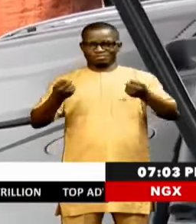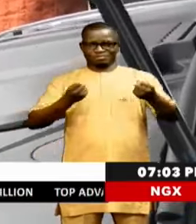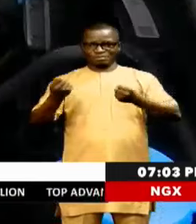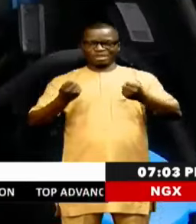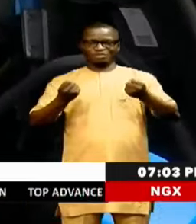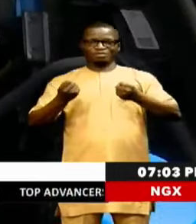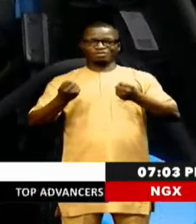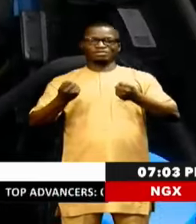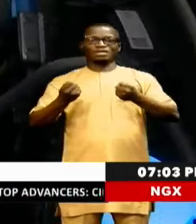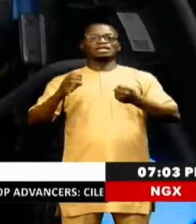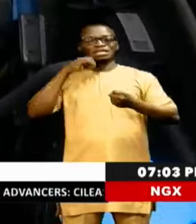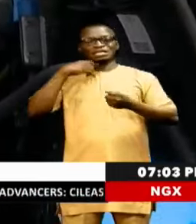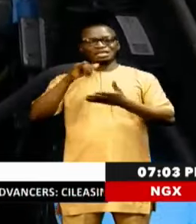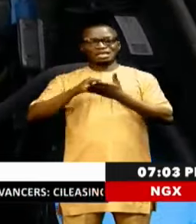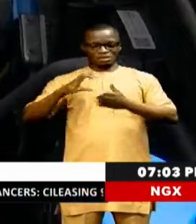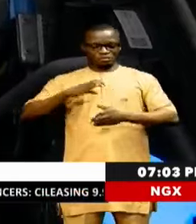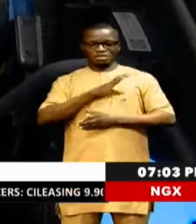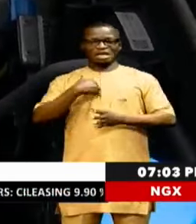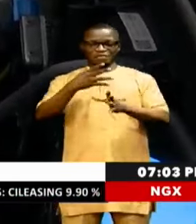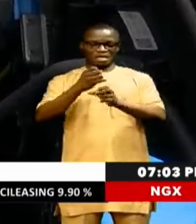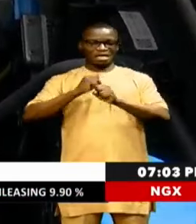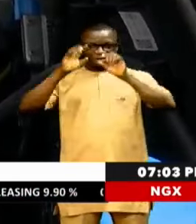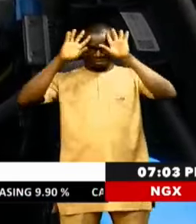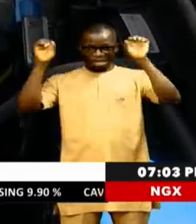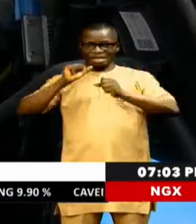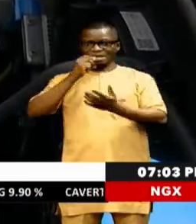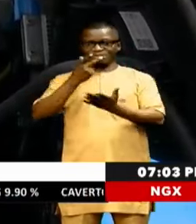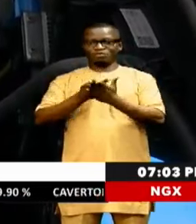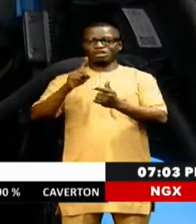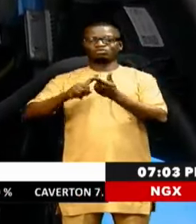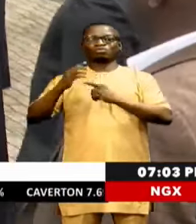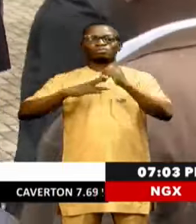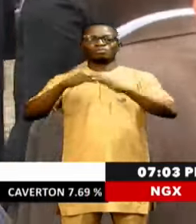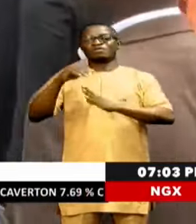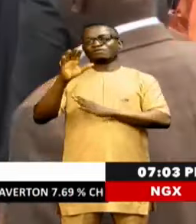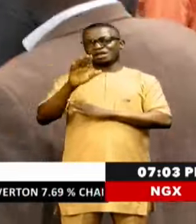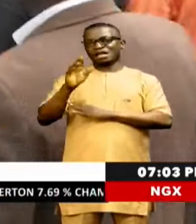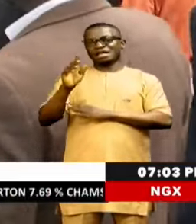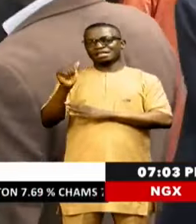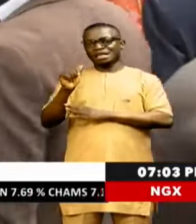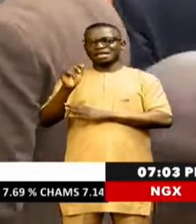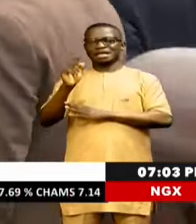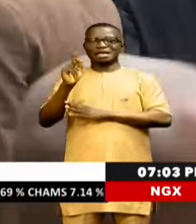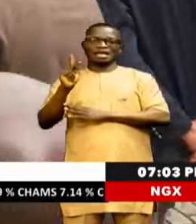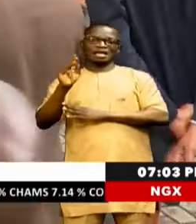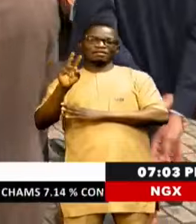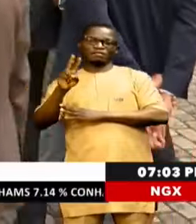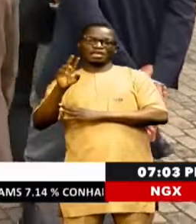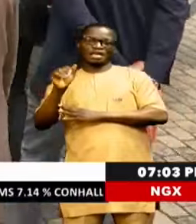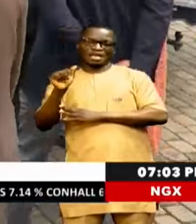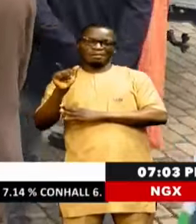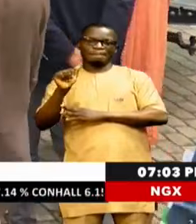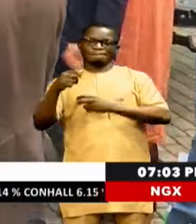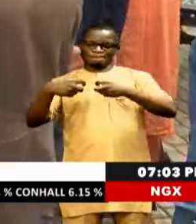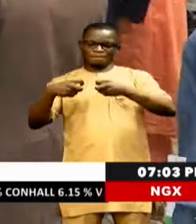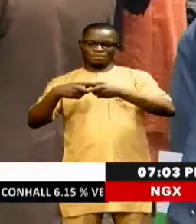He said the commission has also obtained presidential approval to build 5 10 kVA modular solar power units in